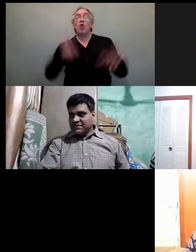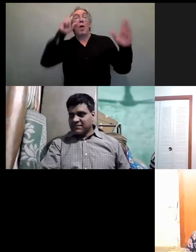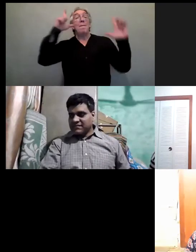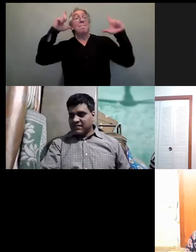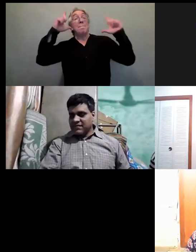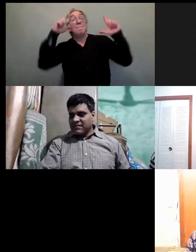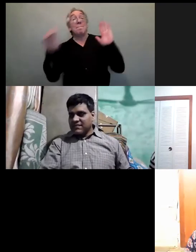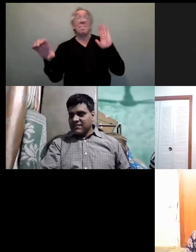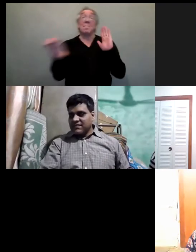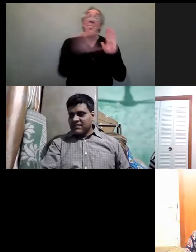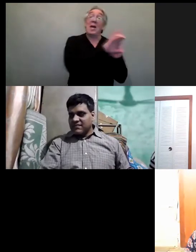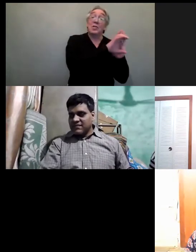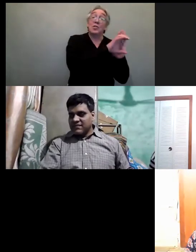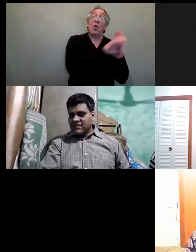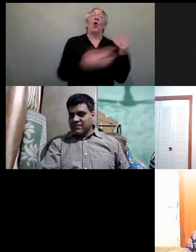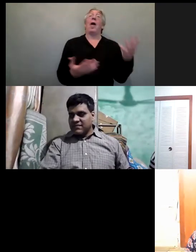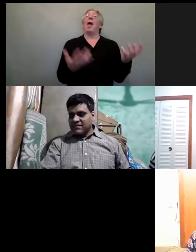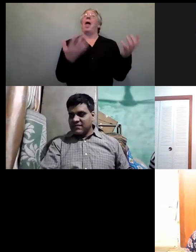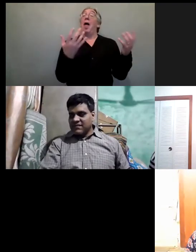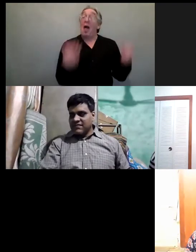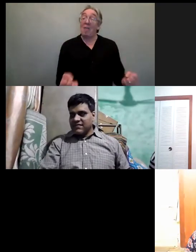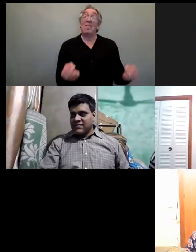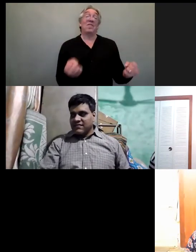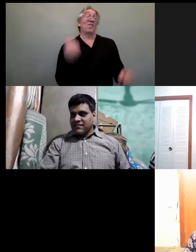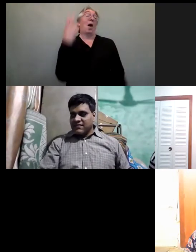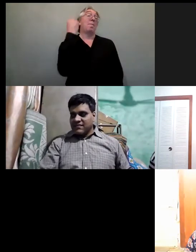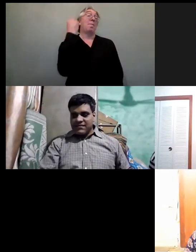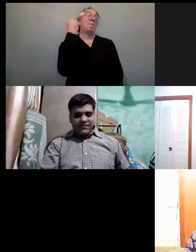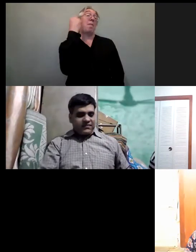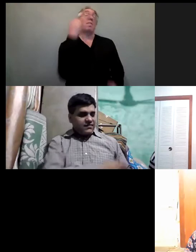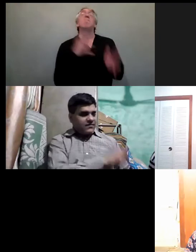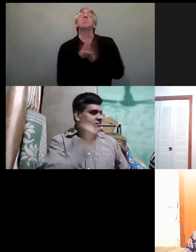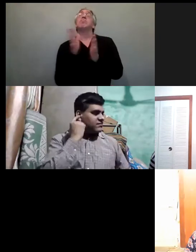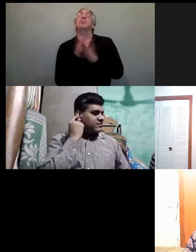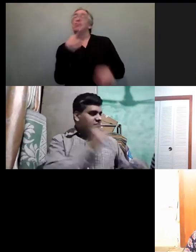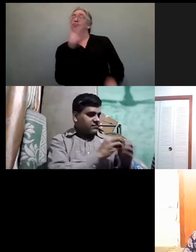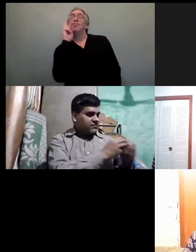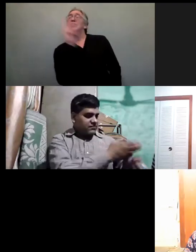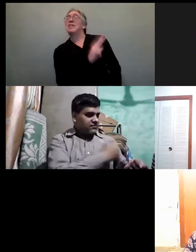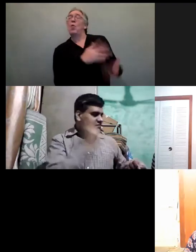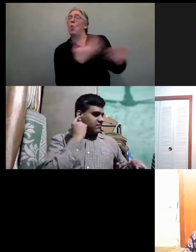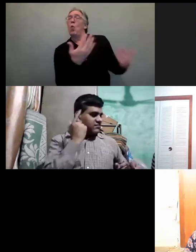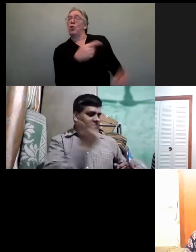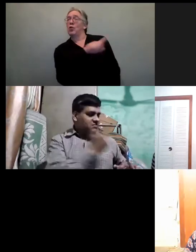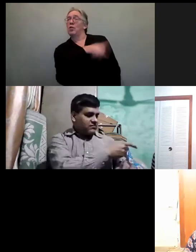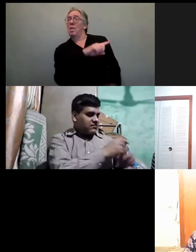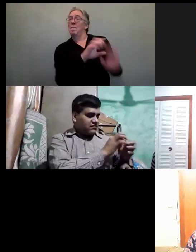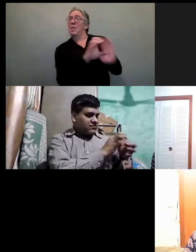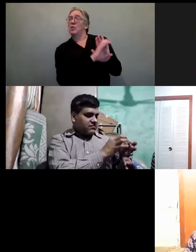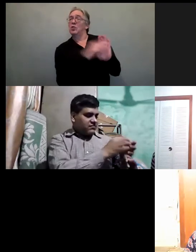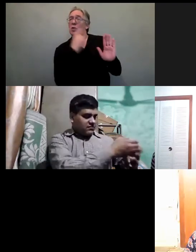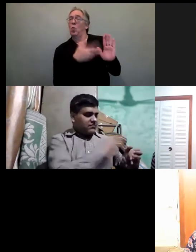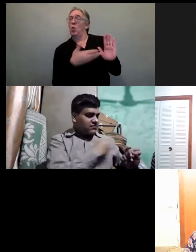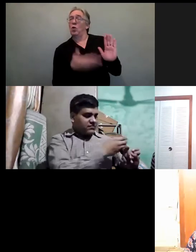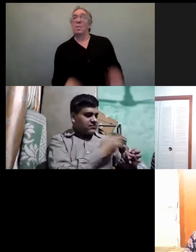sighted. And we have also some materials provided in easy to read versions. And we have